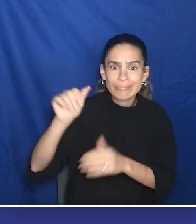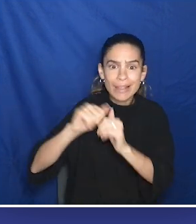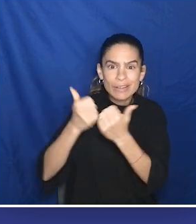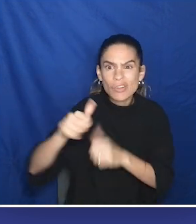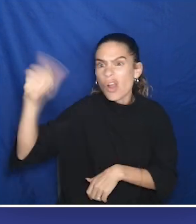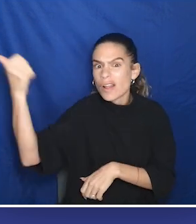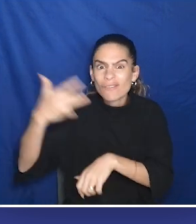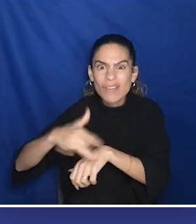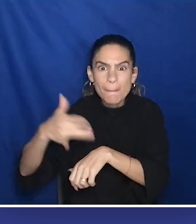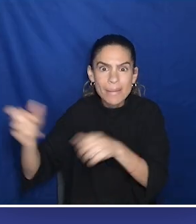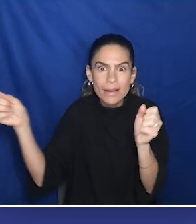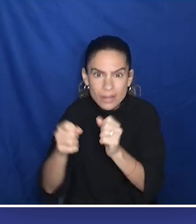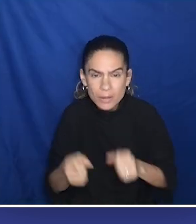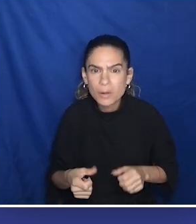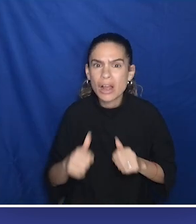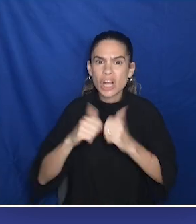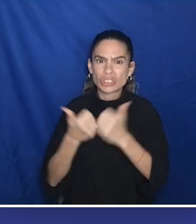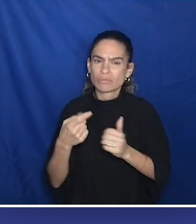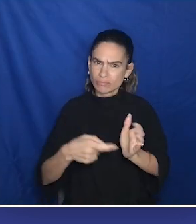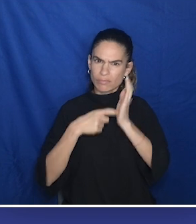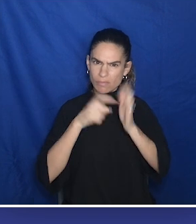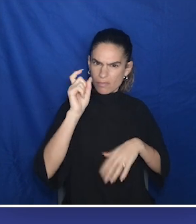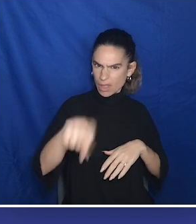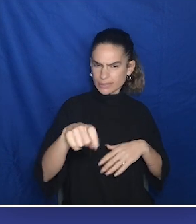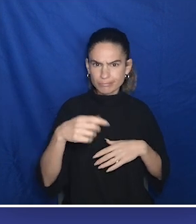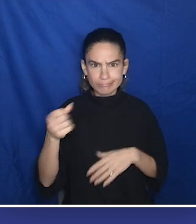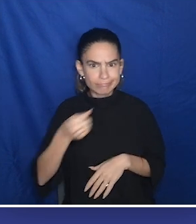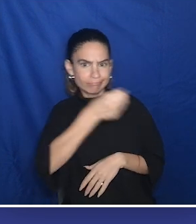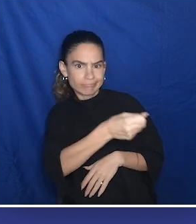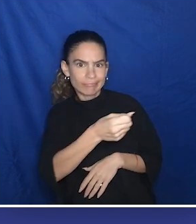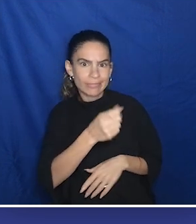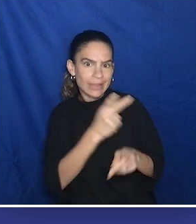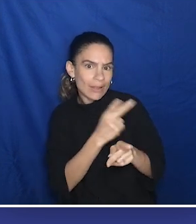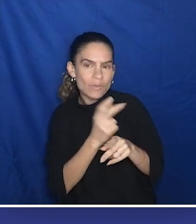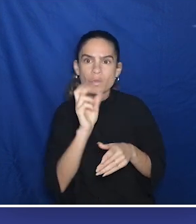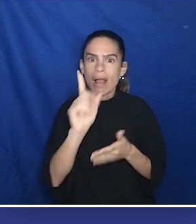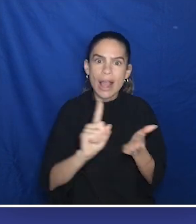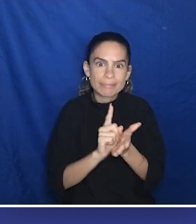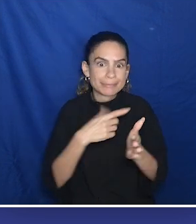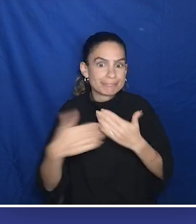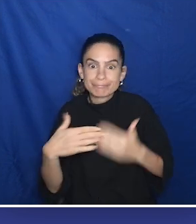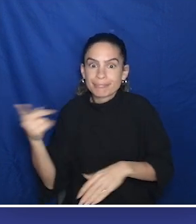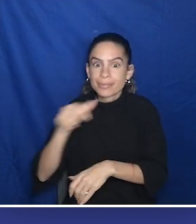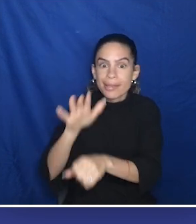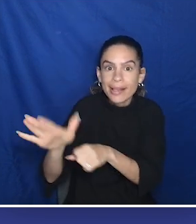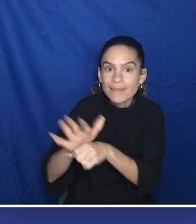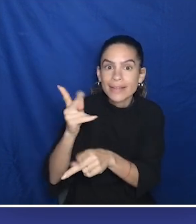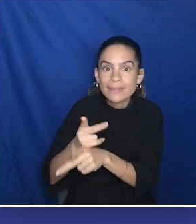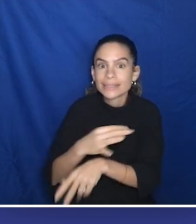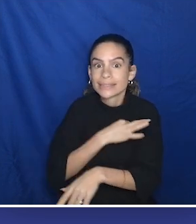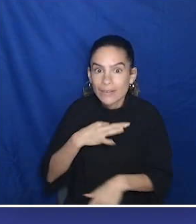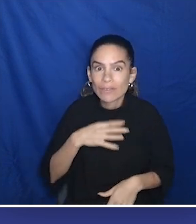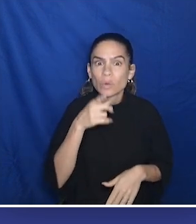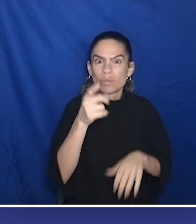another caregiver is available. Most agencies are required to staff your hours regardless of their staffing. Are you